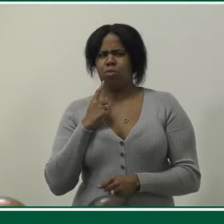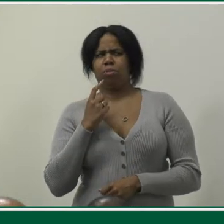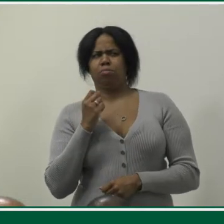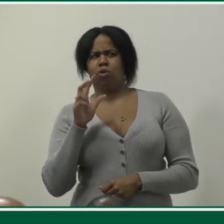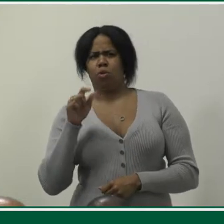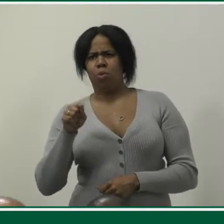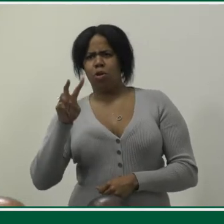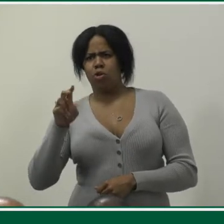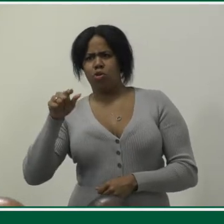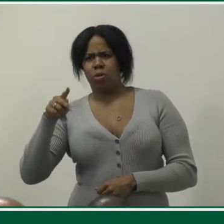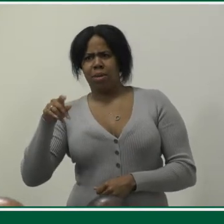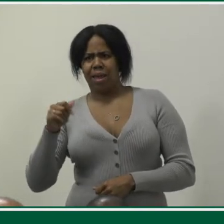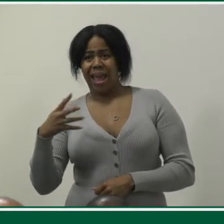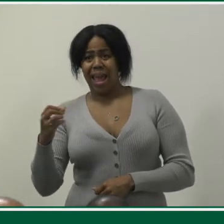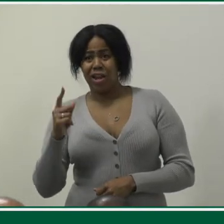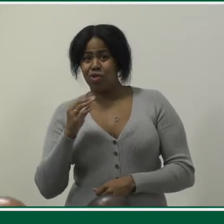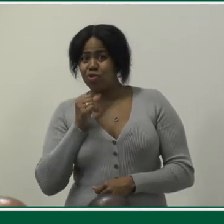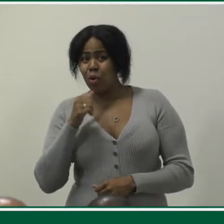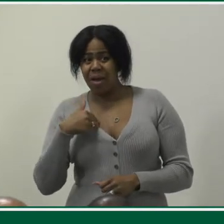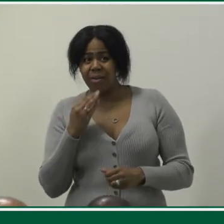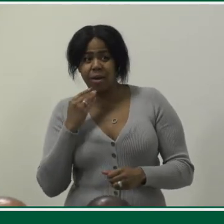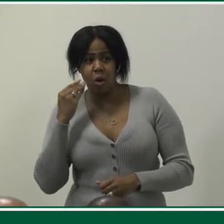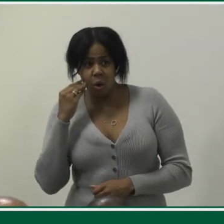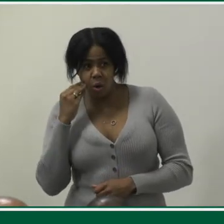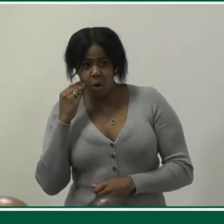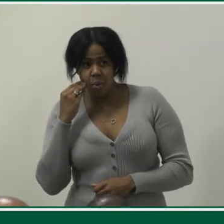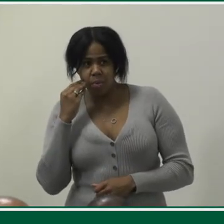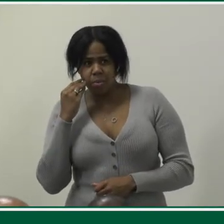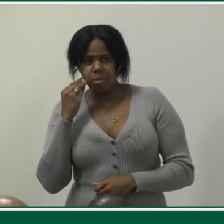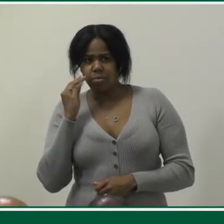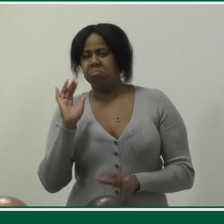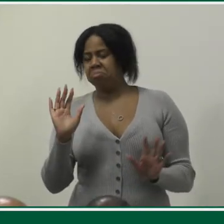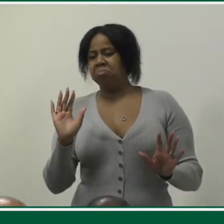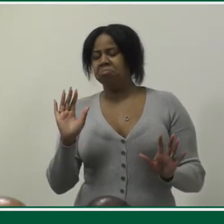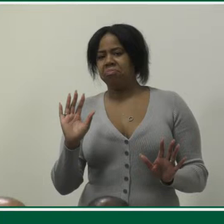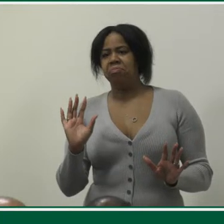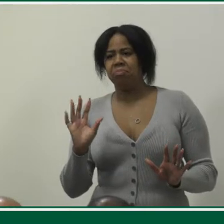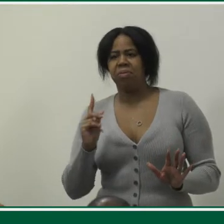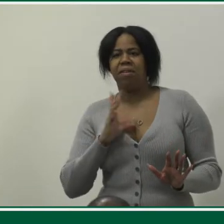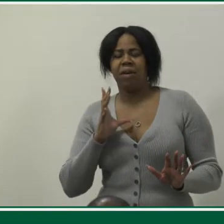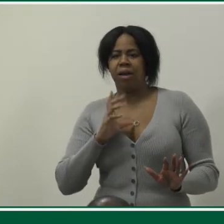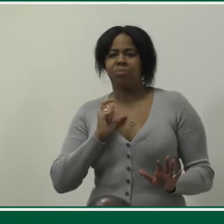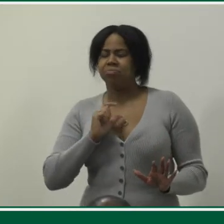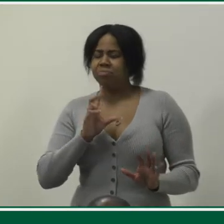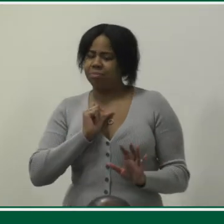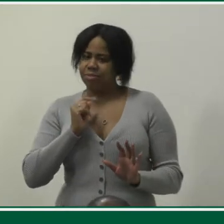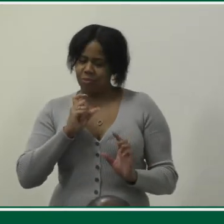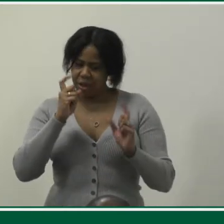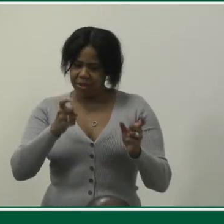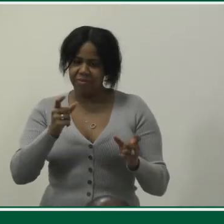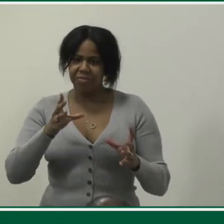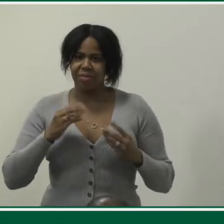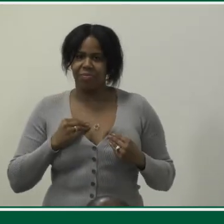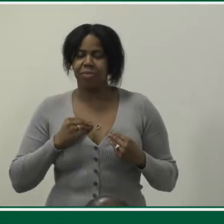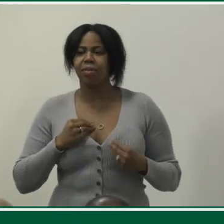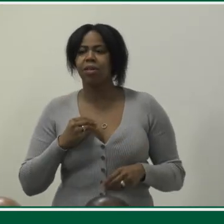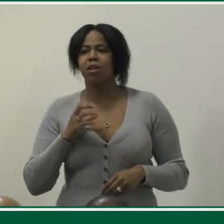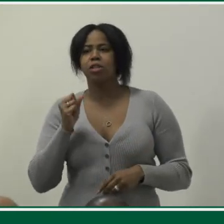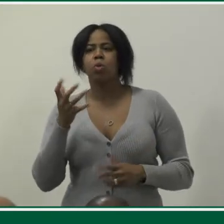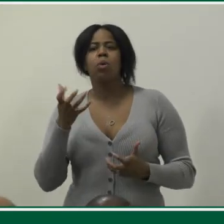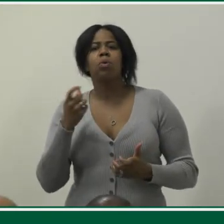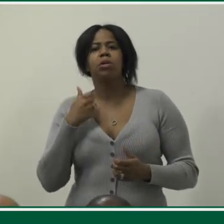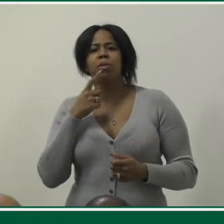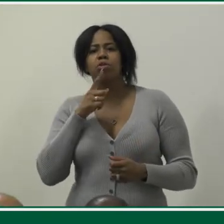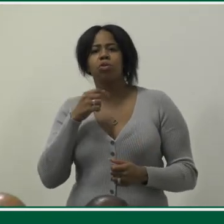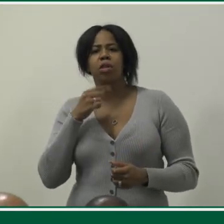3.2 GPA and they've been homeless, right? Then you're like, no, that's a badge of honor, right? And so we want to make sure that we're being